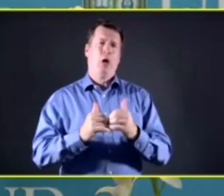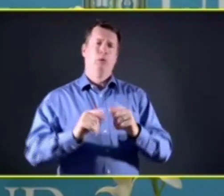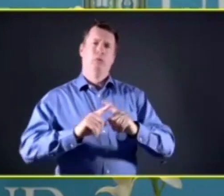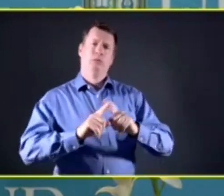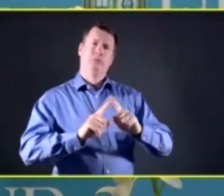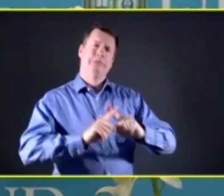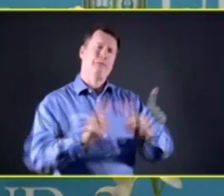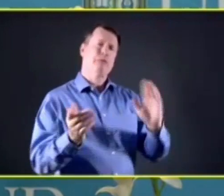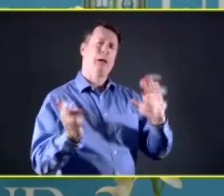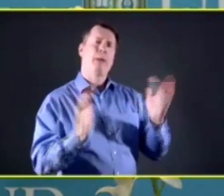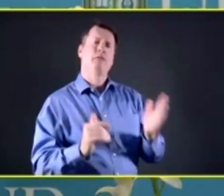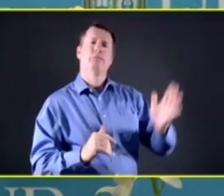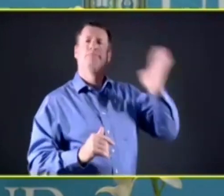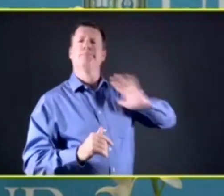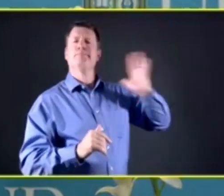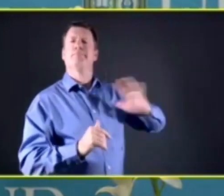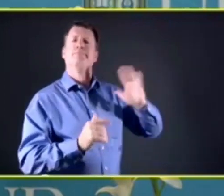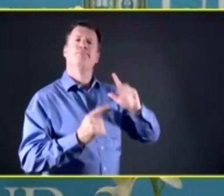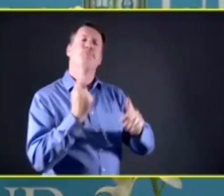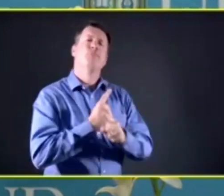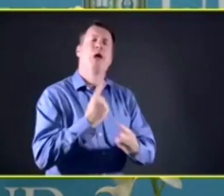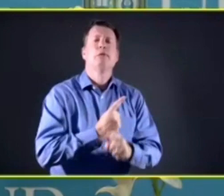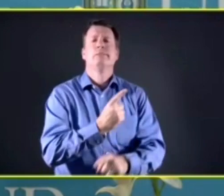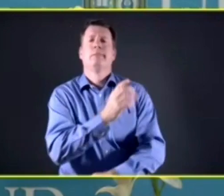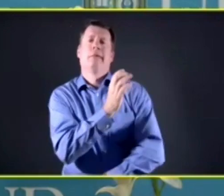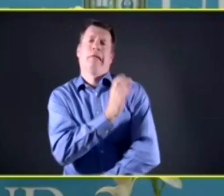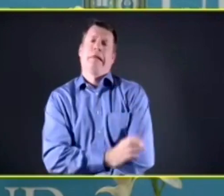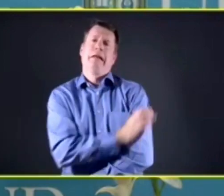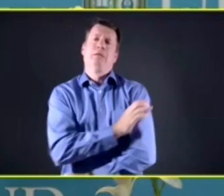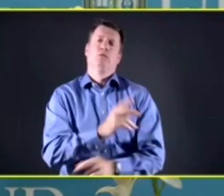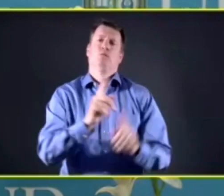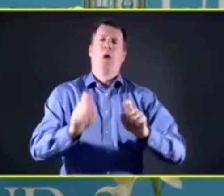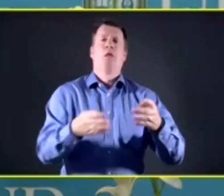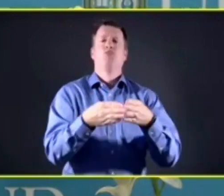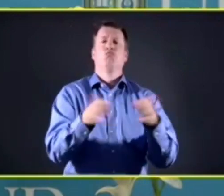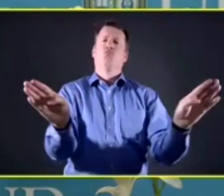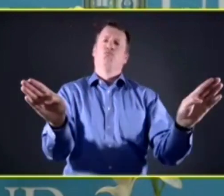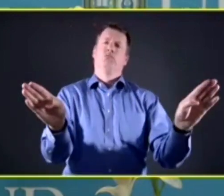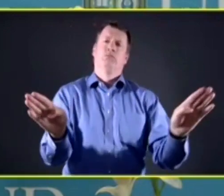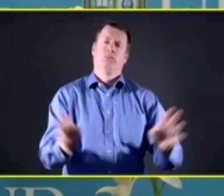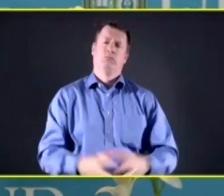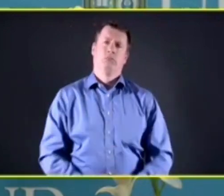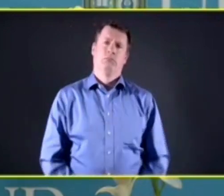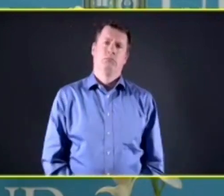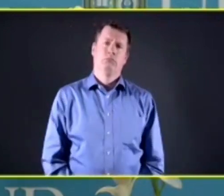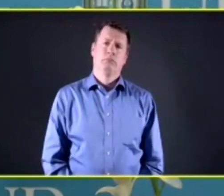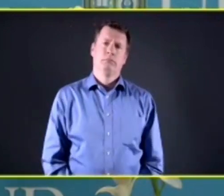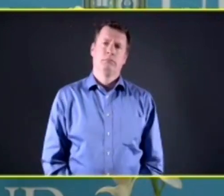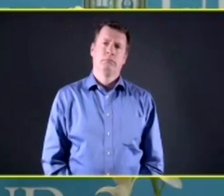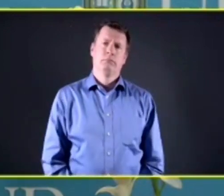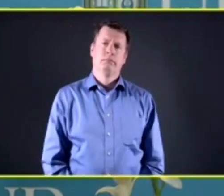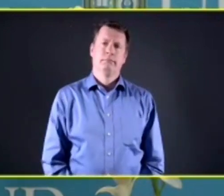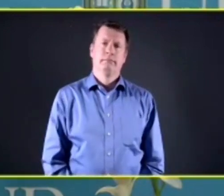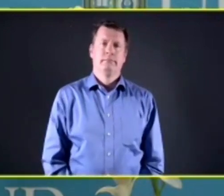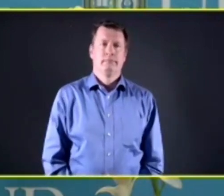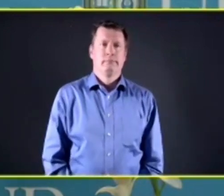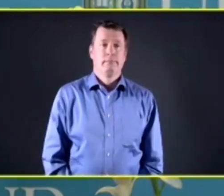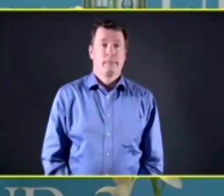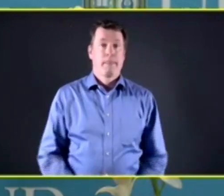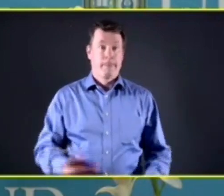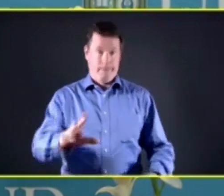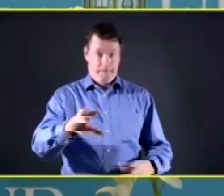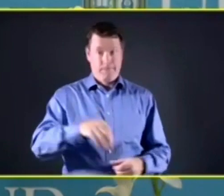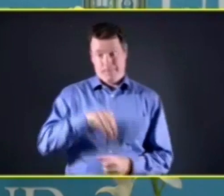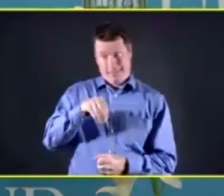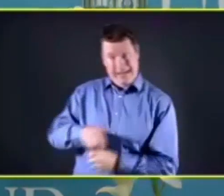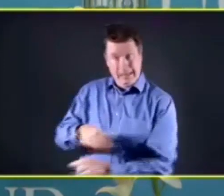the inpatient trial isn't particularly a whole lot different than the remdesivir trial that we did. Basically, these are